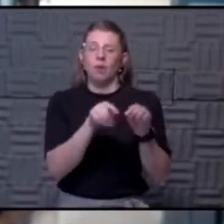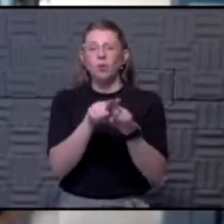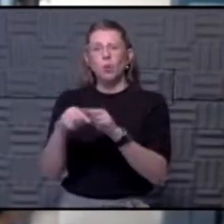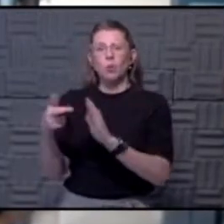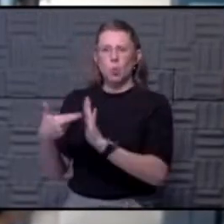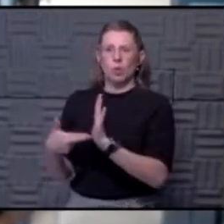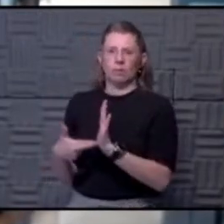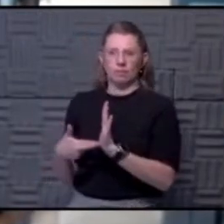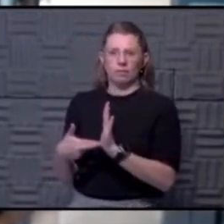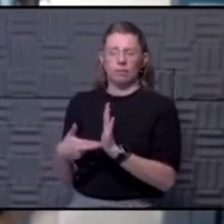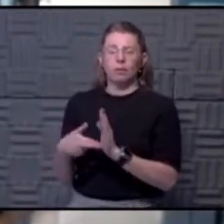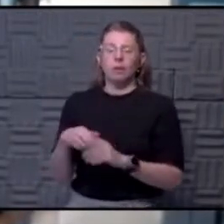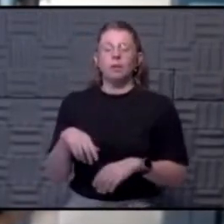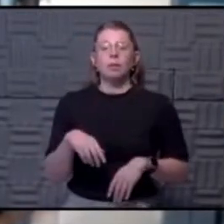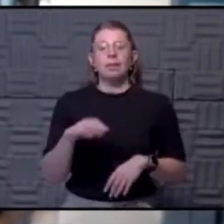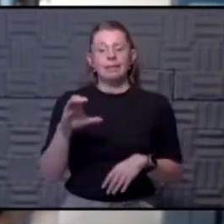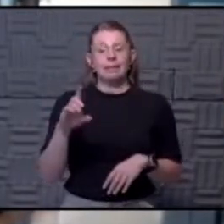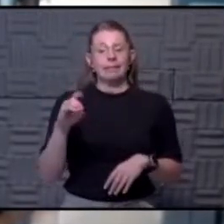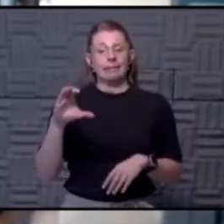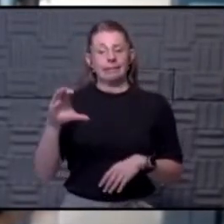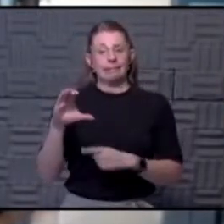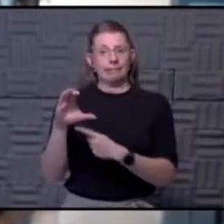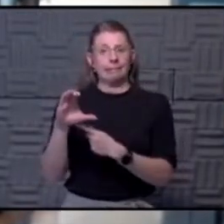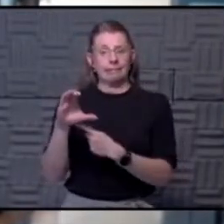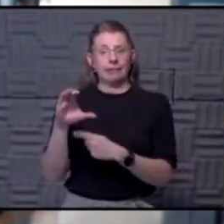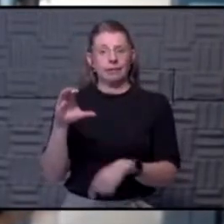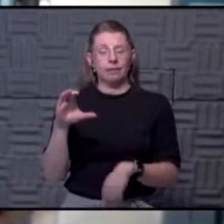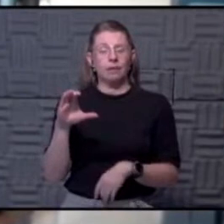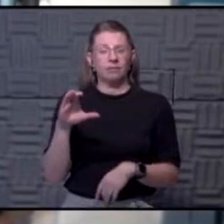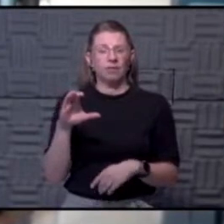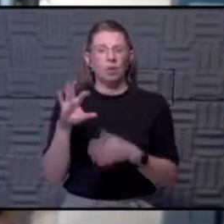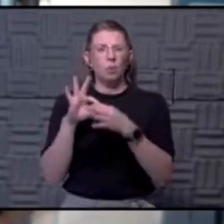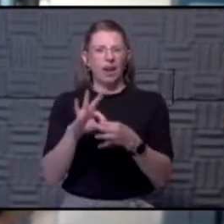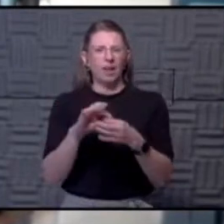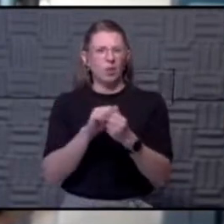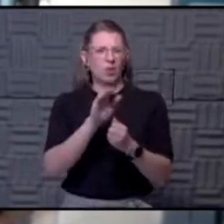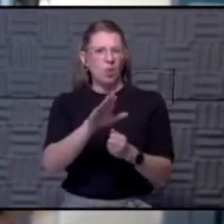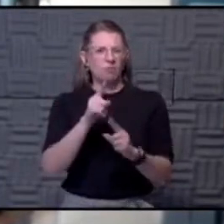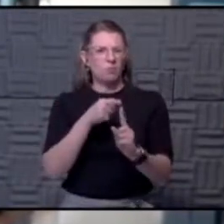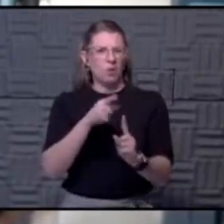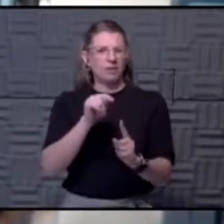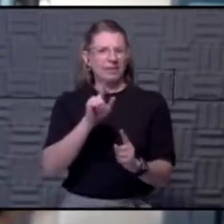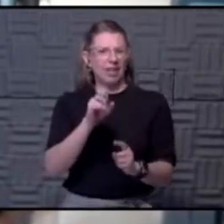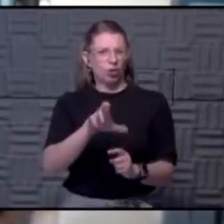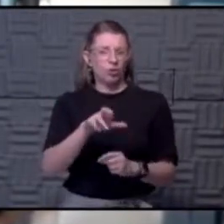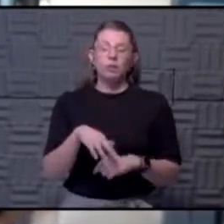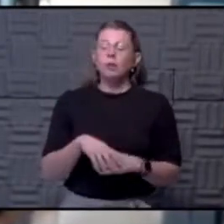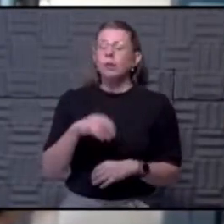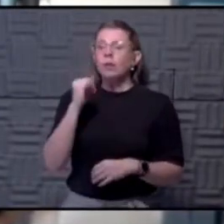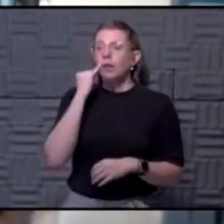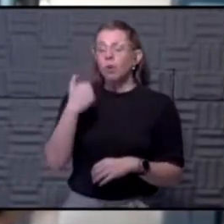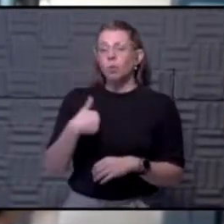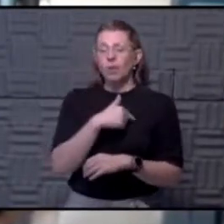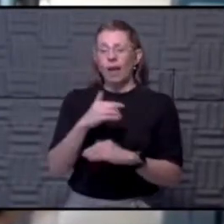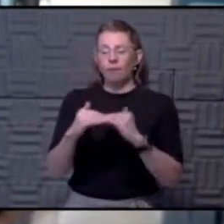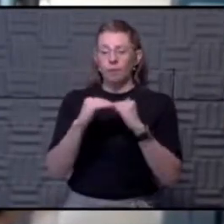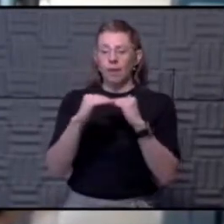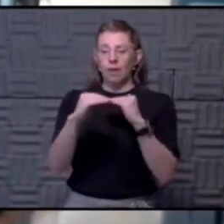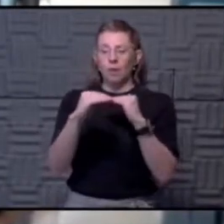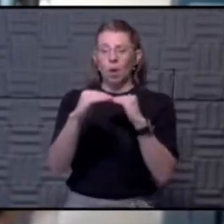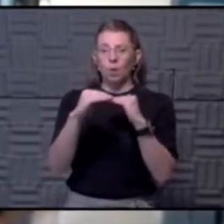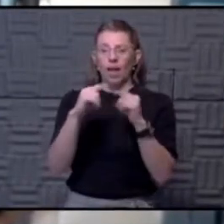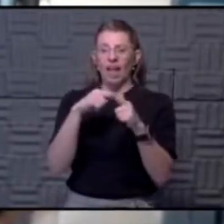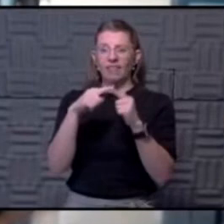rules. I think the CDC, to your point, Taylor, that if we have a plateauing and then worsening,